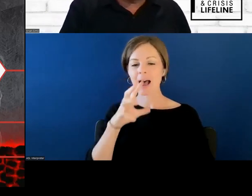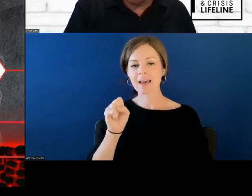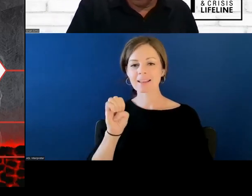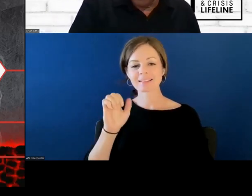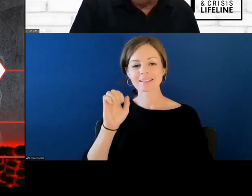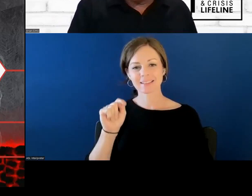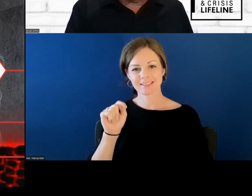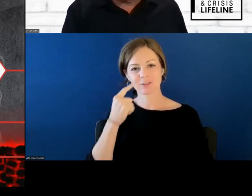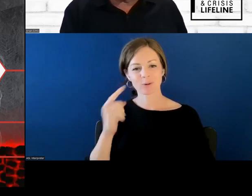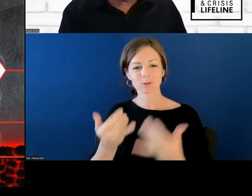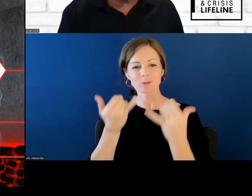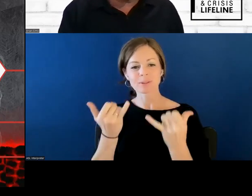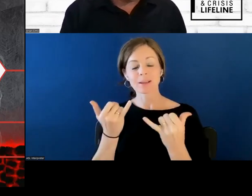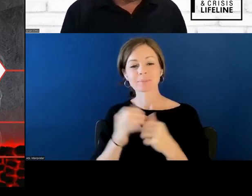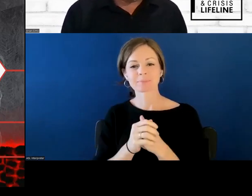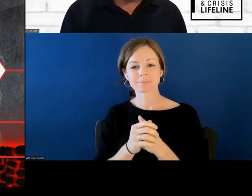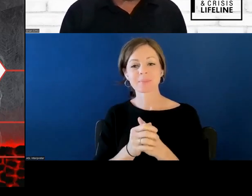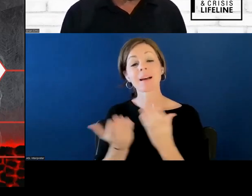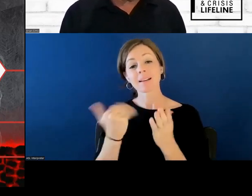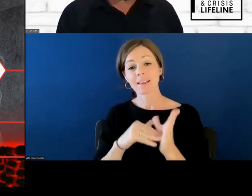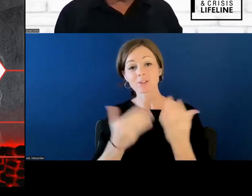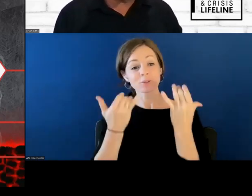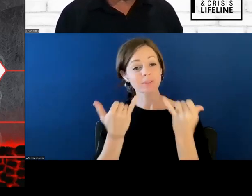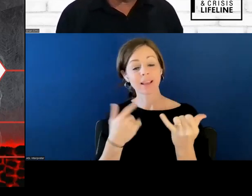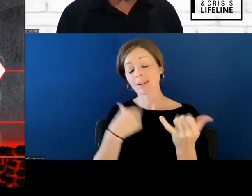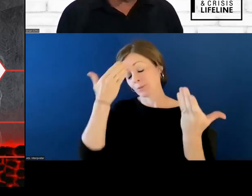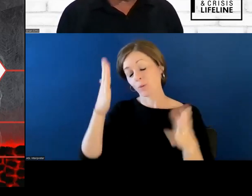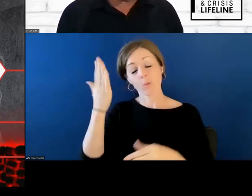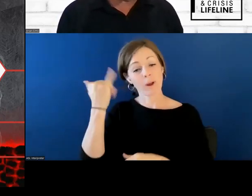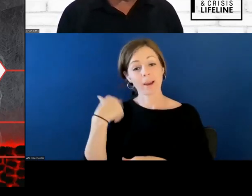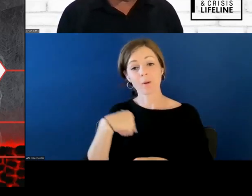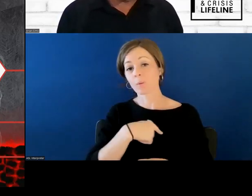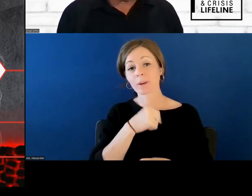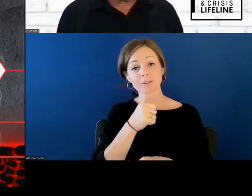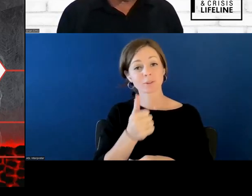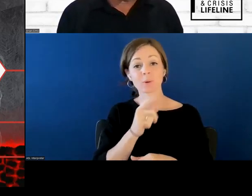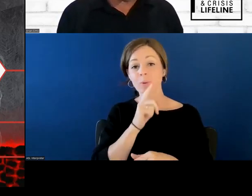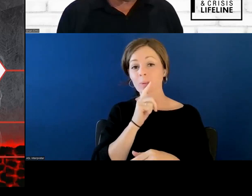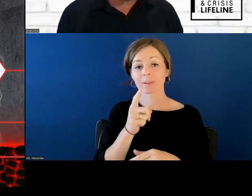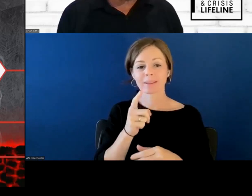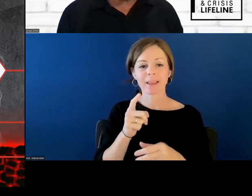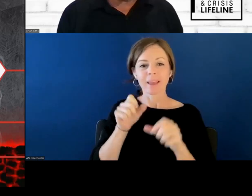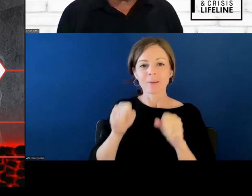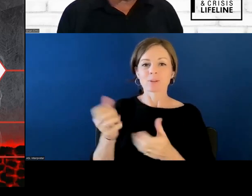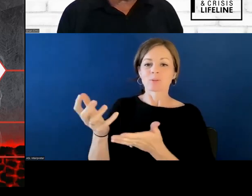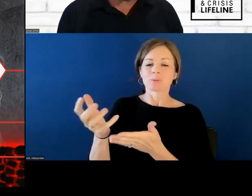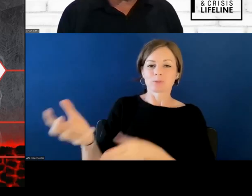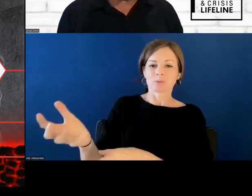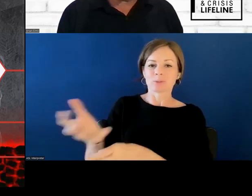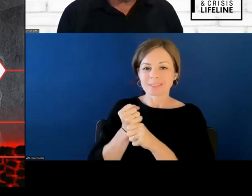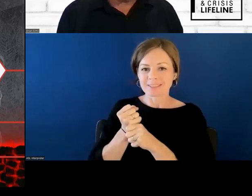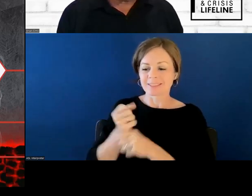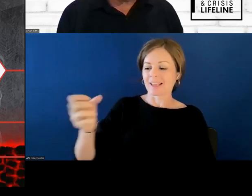hot seat for today. And again today, I don't know why, but we just don't seem to be able to garnish individuals who want to be in